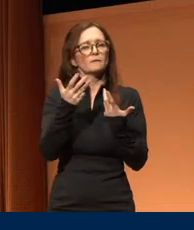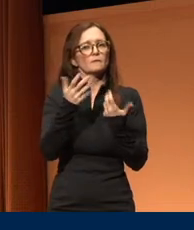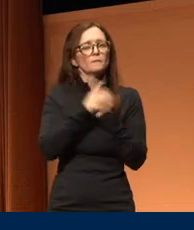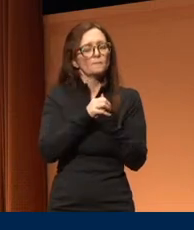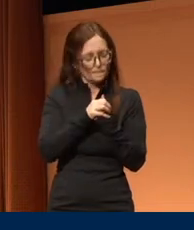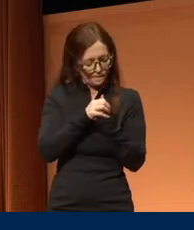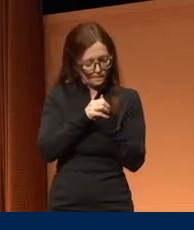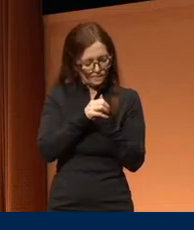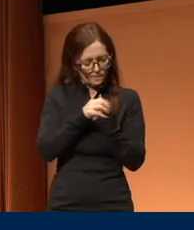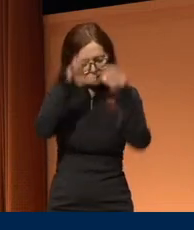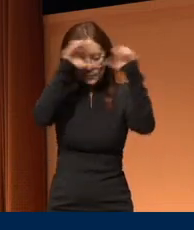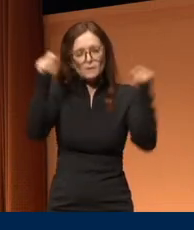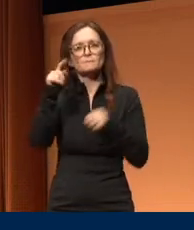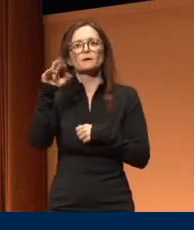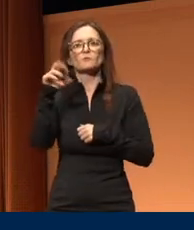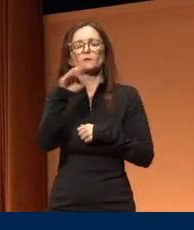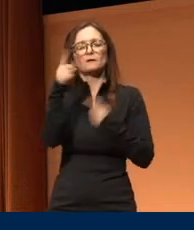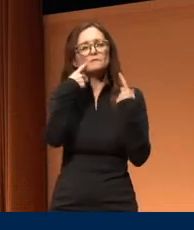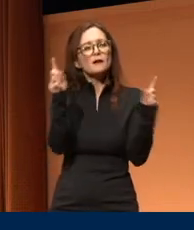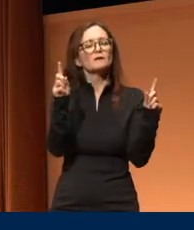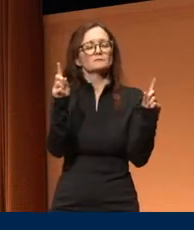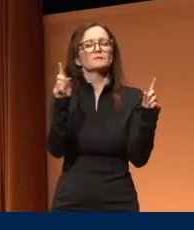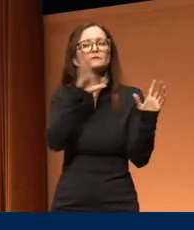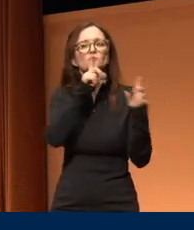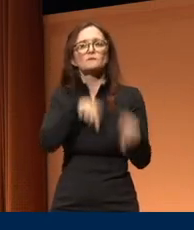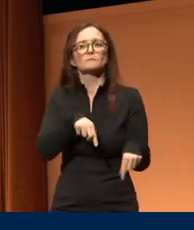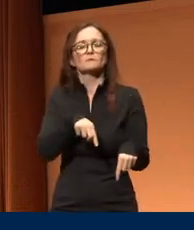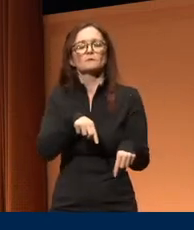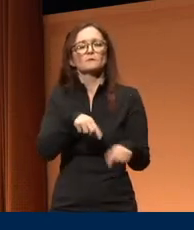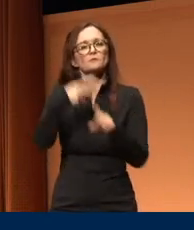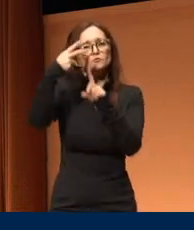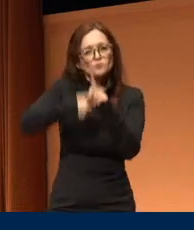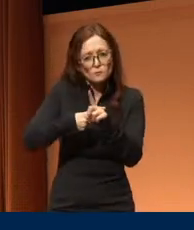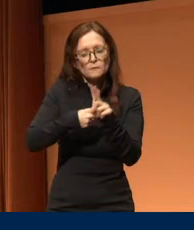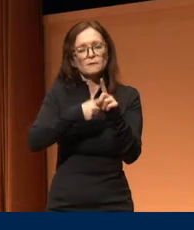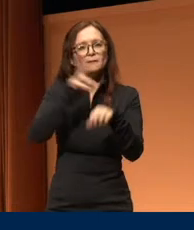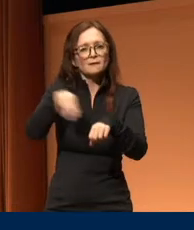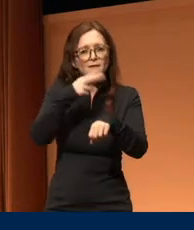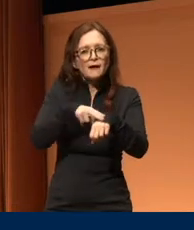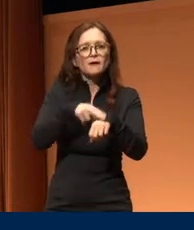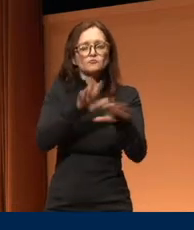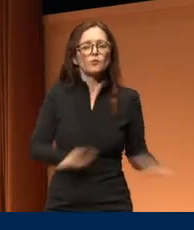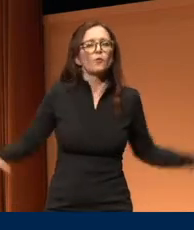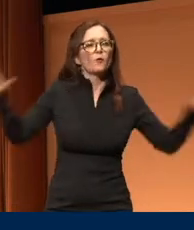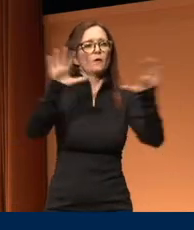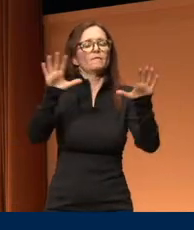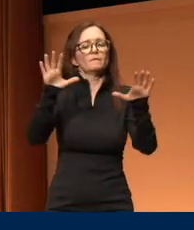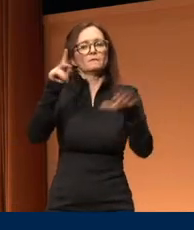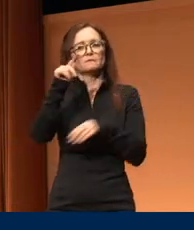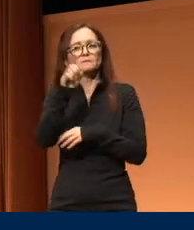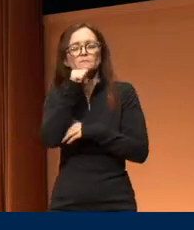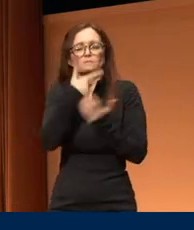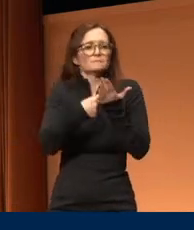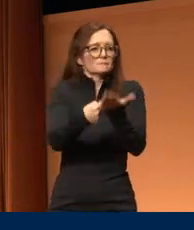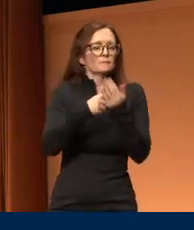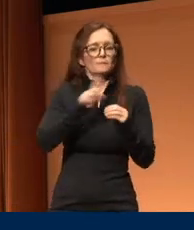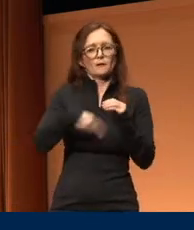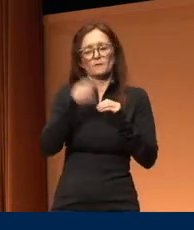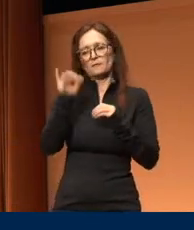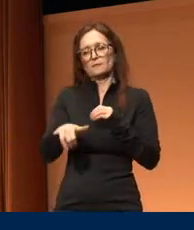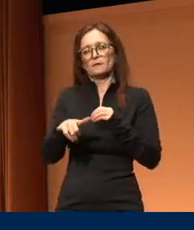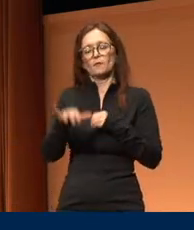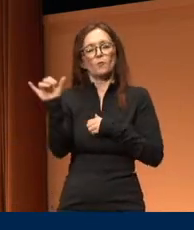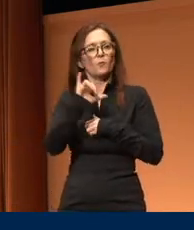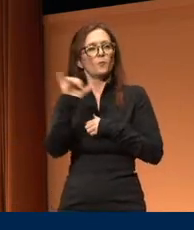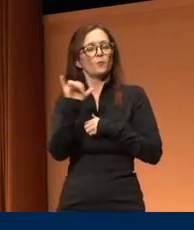escalated, President Macron launched a deliberative response, a two-month-long nationwide great national debate, which I'm not going to talk about,